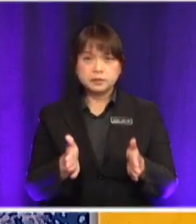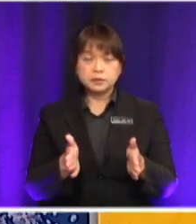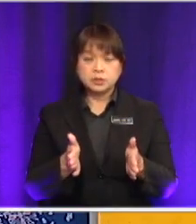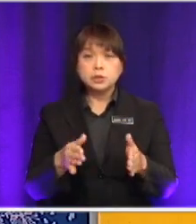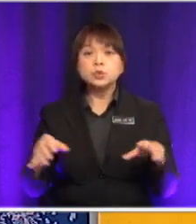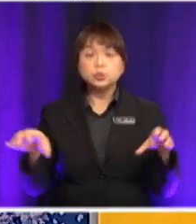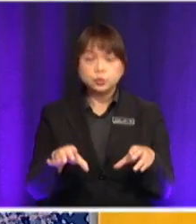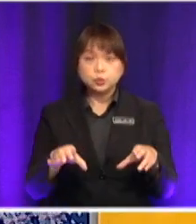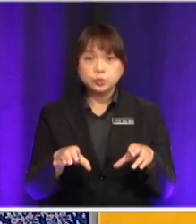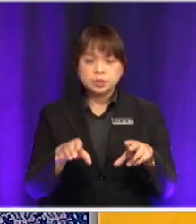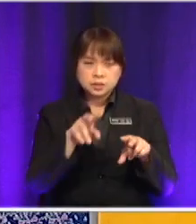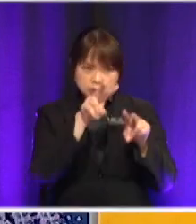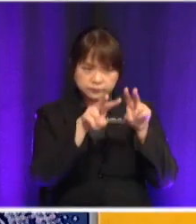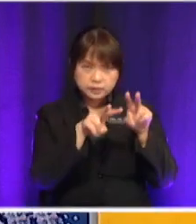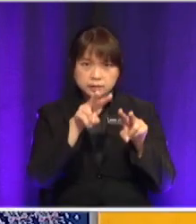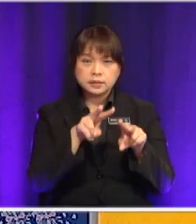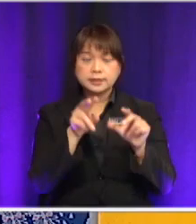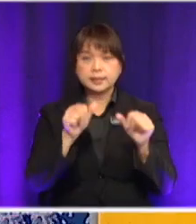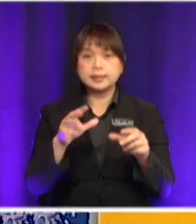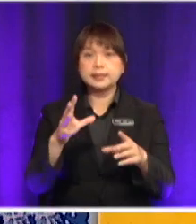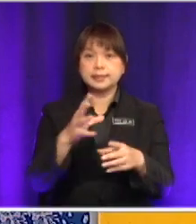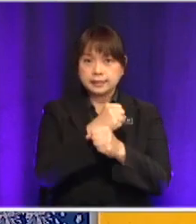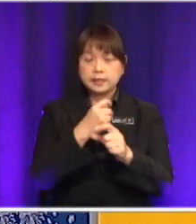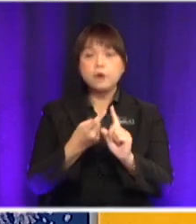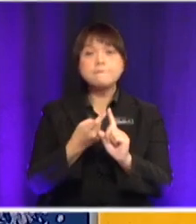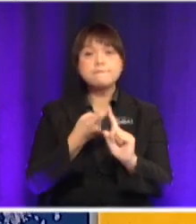of information can they get? Nivila?